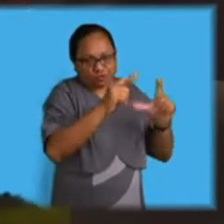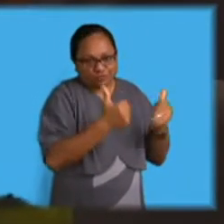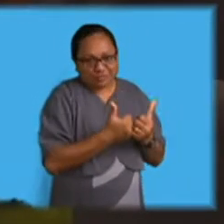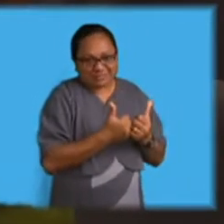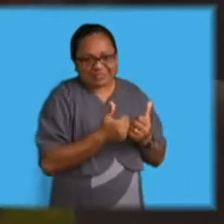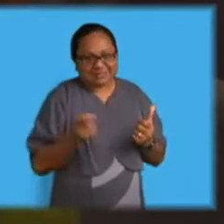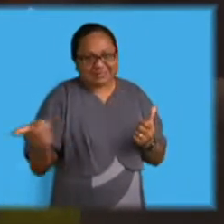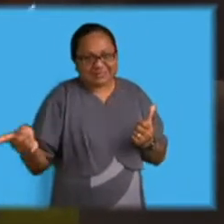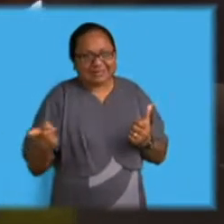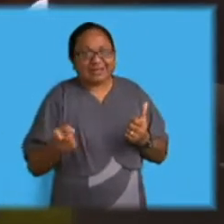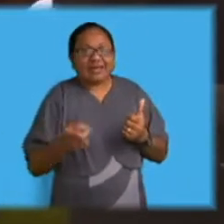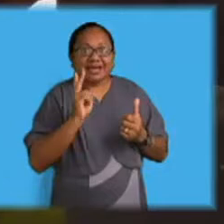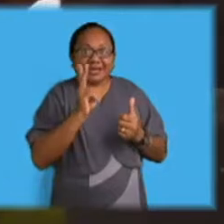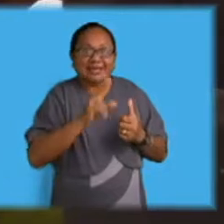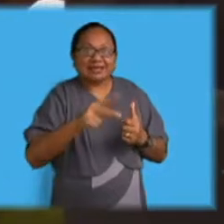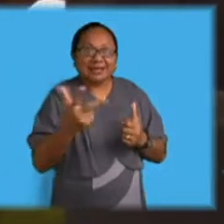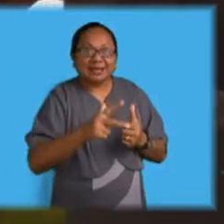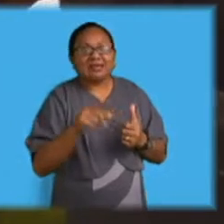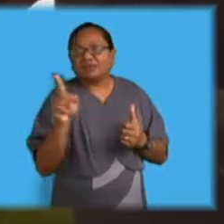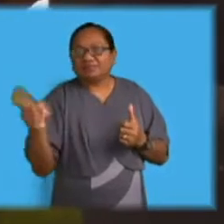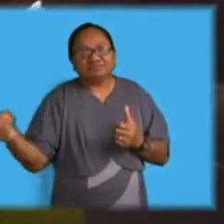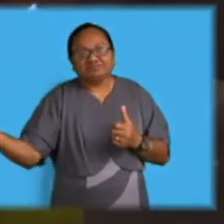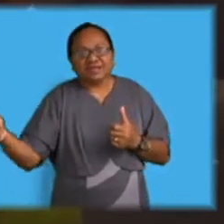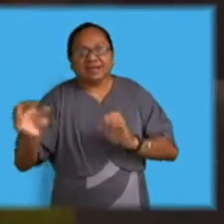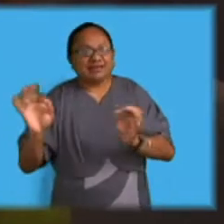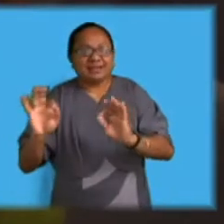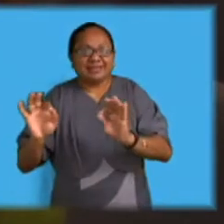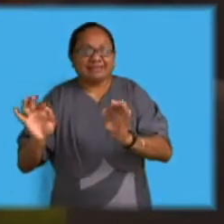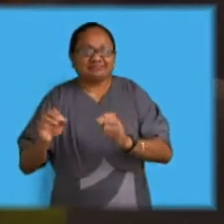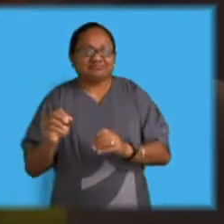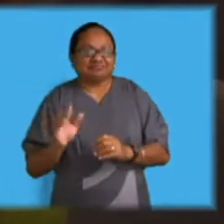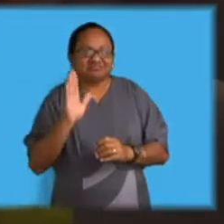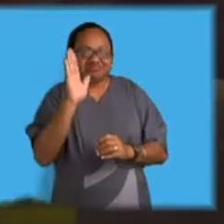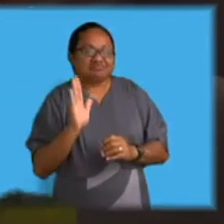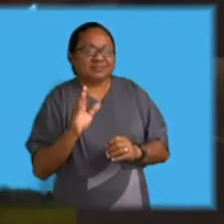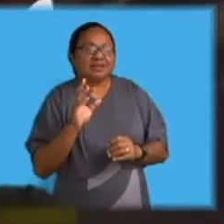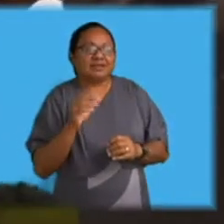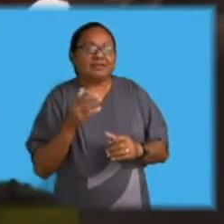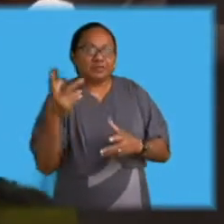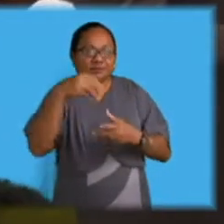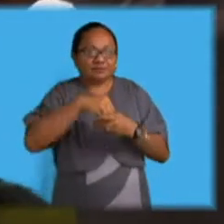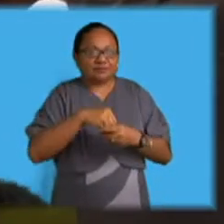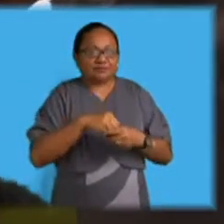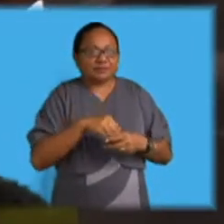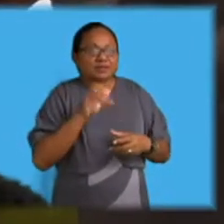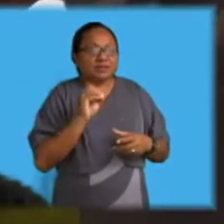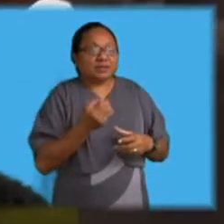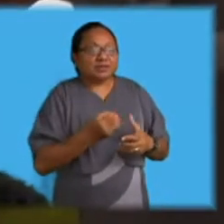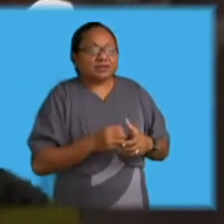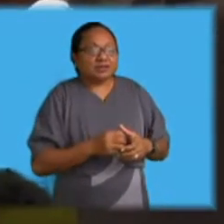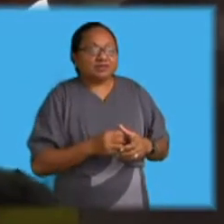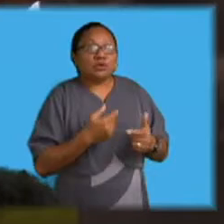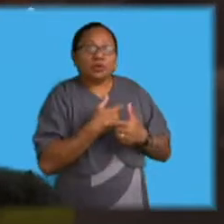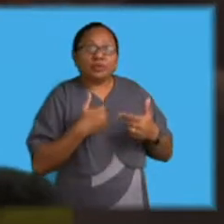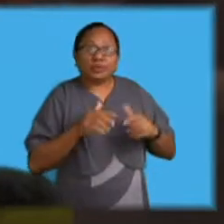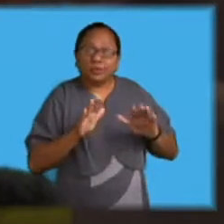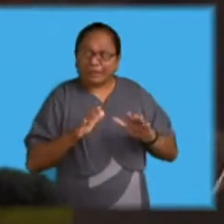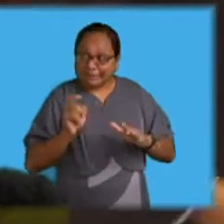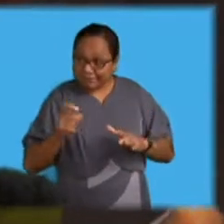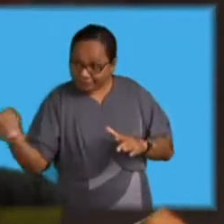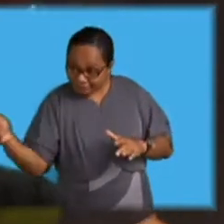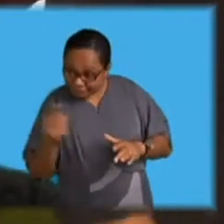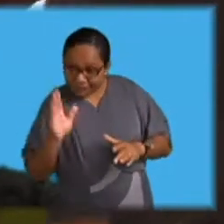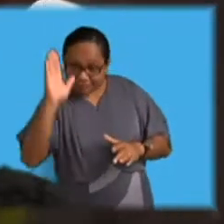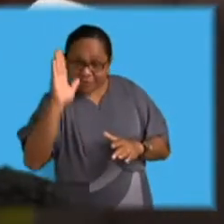we tendered out, the contractor didn't bid. So we have to re-tender. If the contractor bids, the contractor will be given the work. Thank